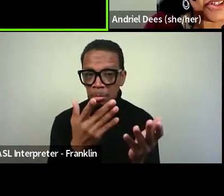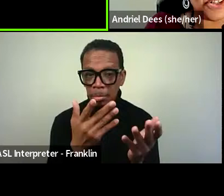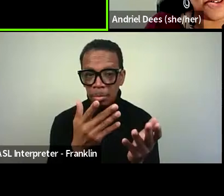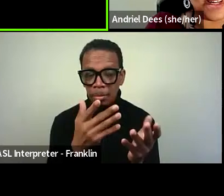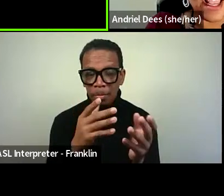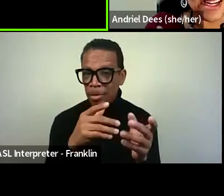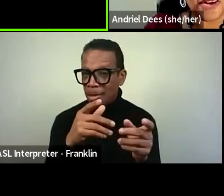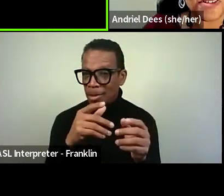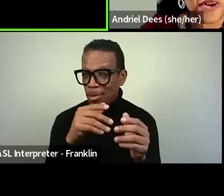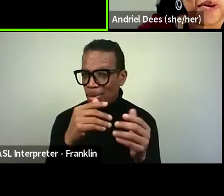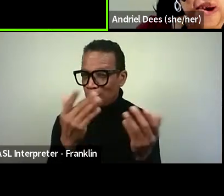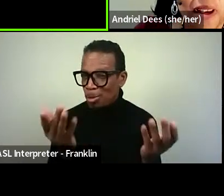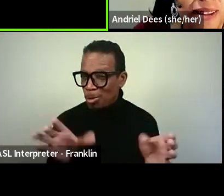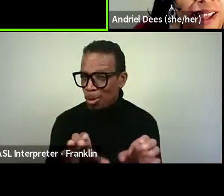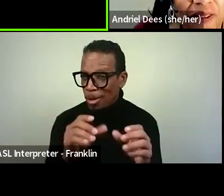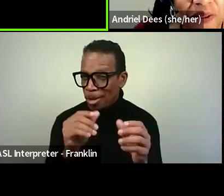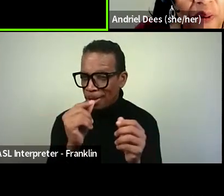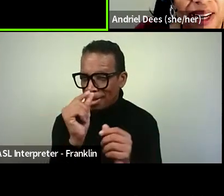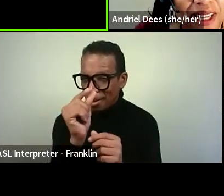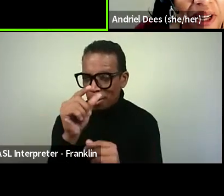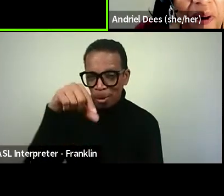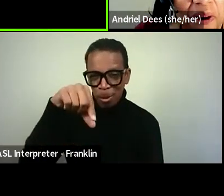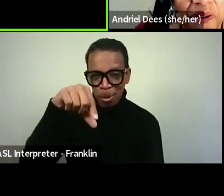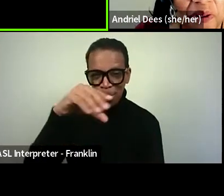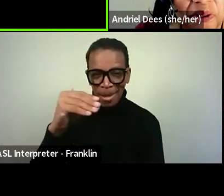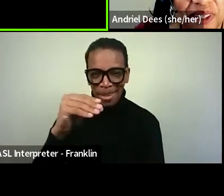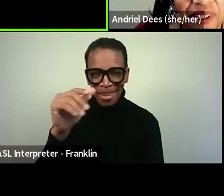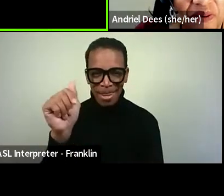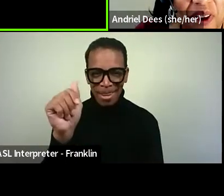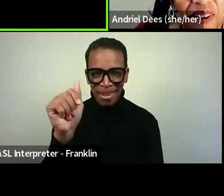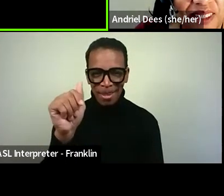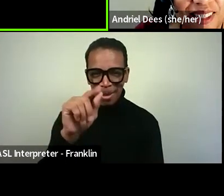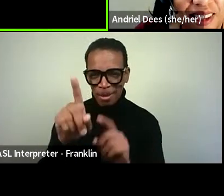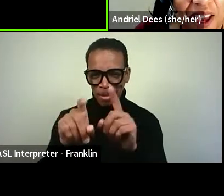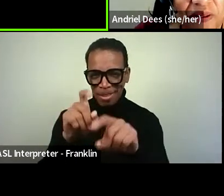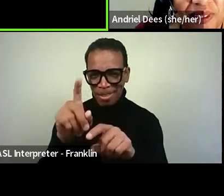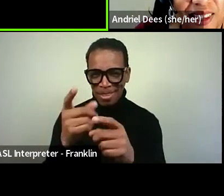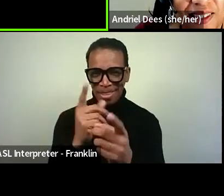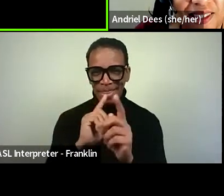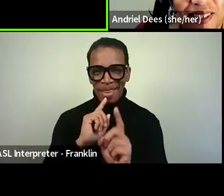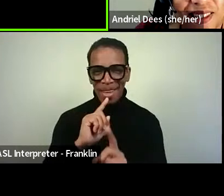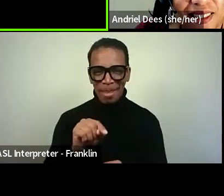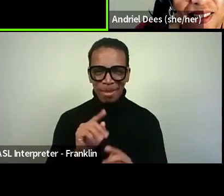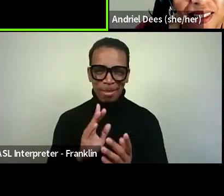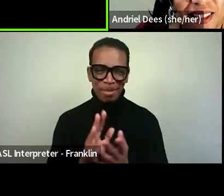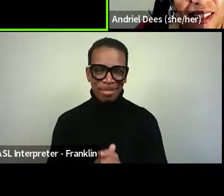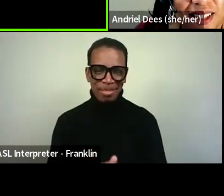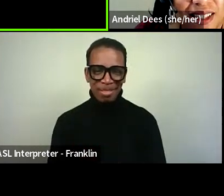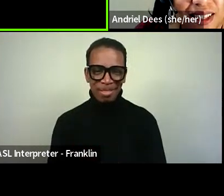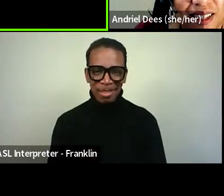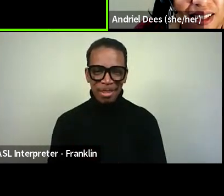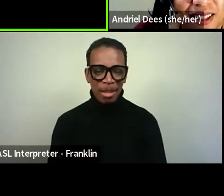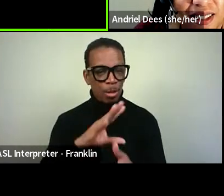do a little Q&A, and also definitely want to get our students involved in this conversation.